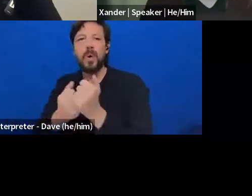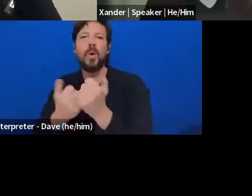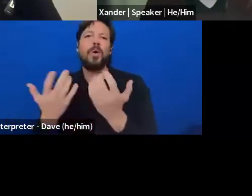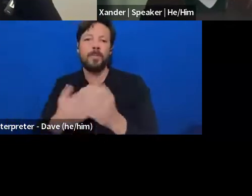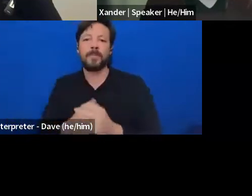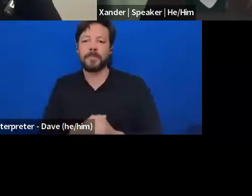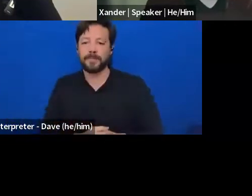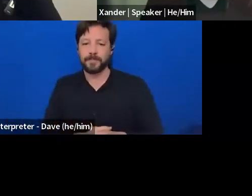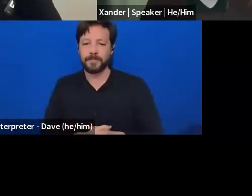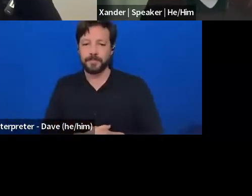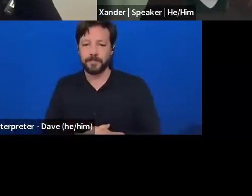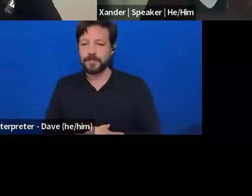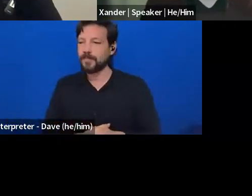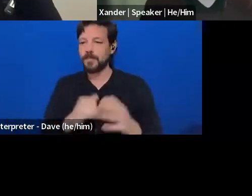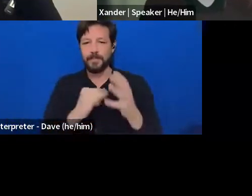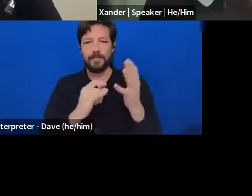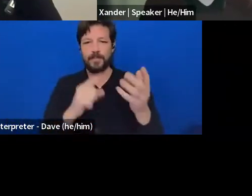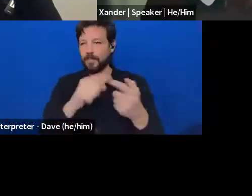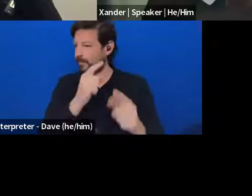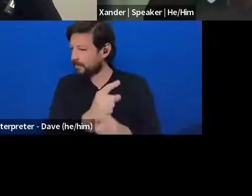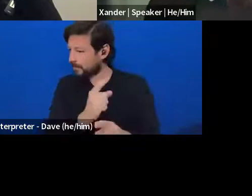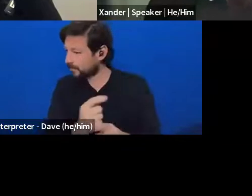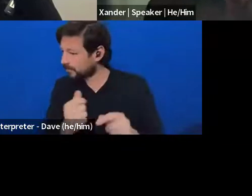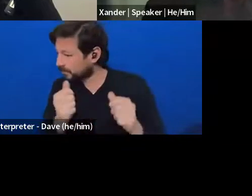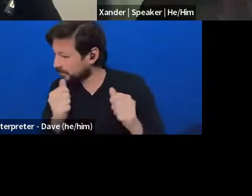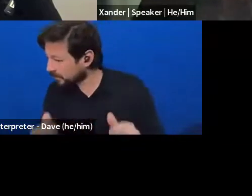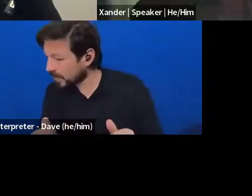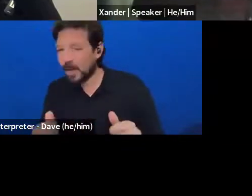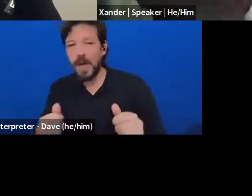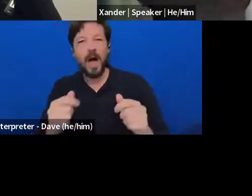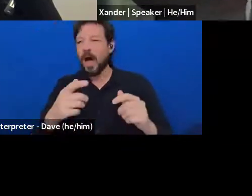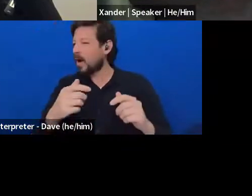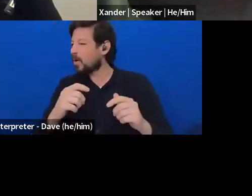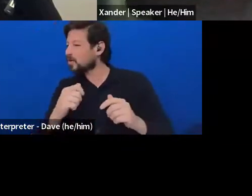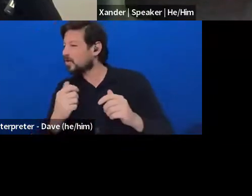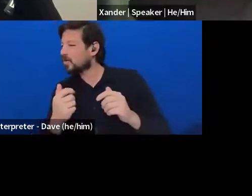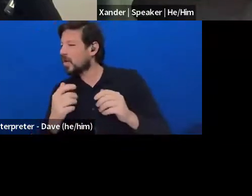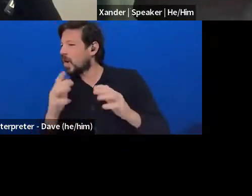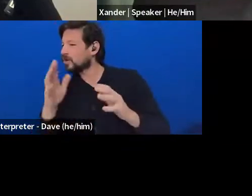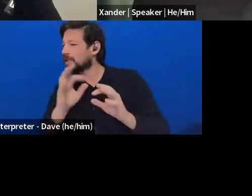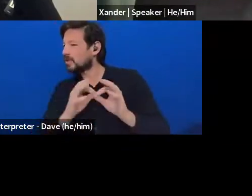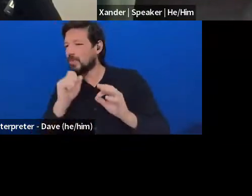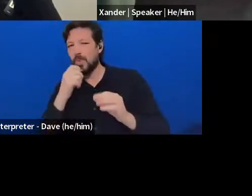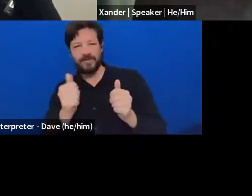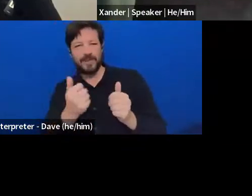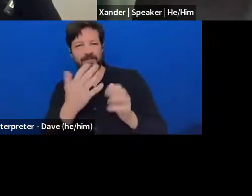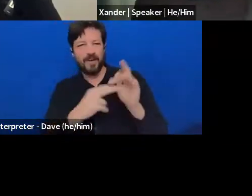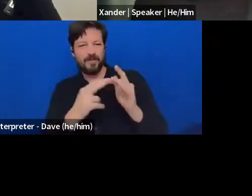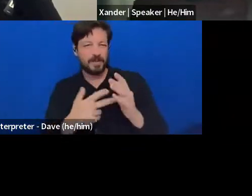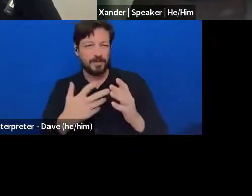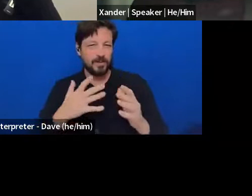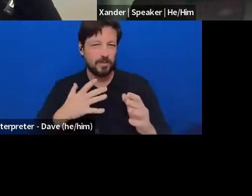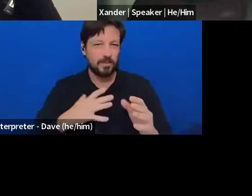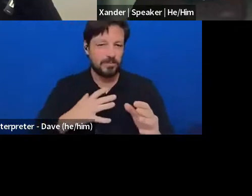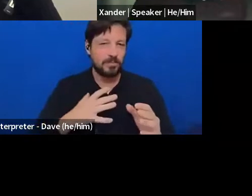Thank you. Now I'm conscious of time because we will lose our Auslan interpreters in about 5 minutes. So I'd